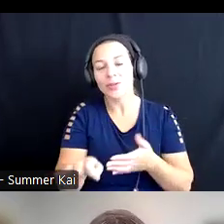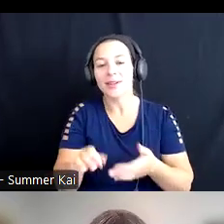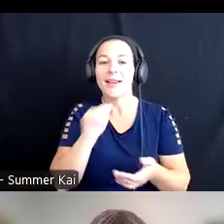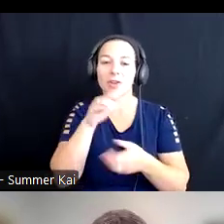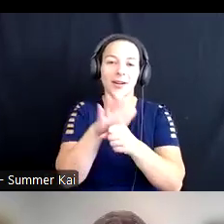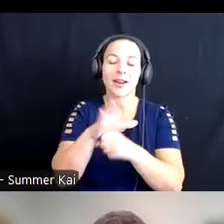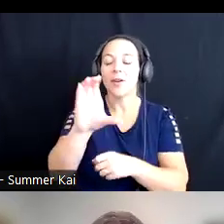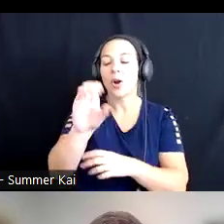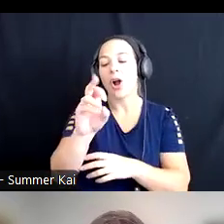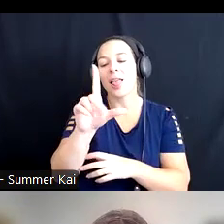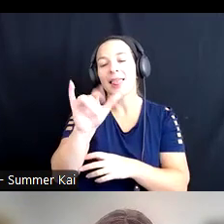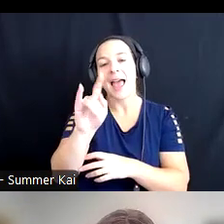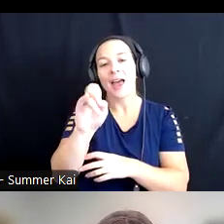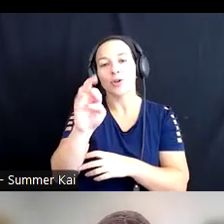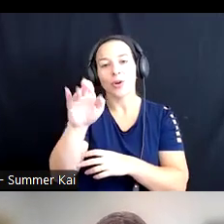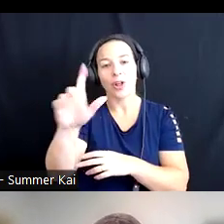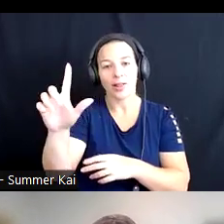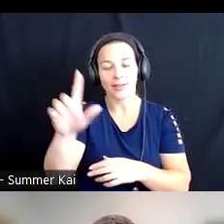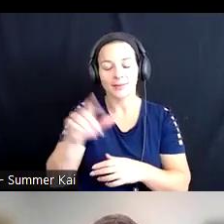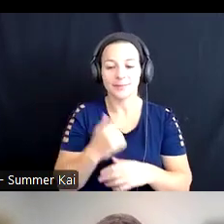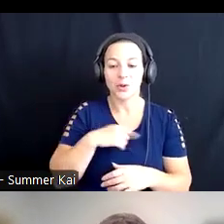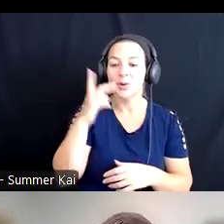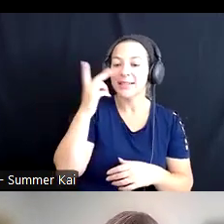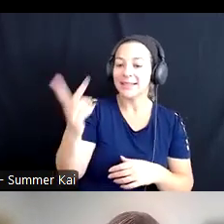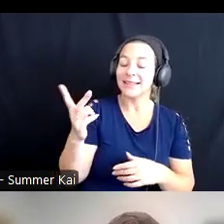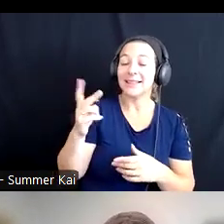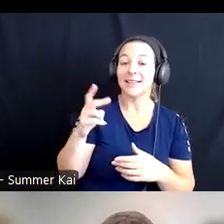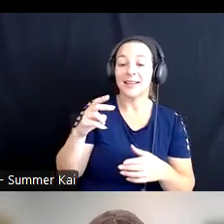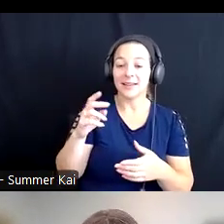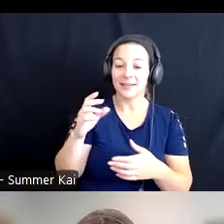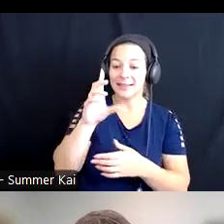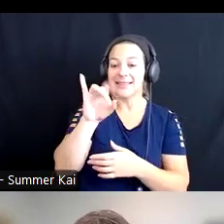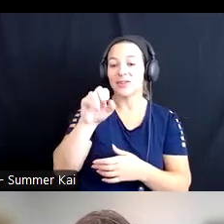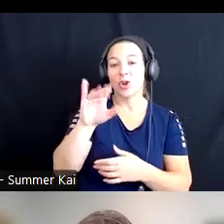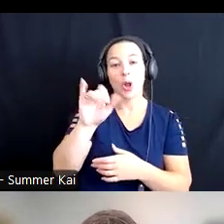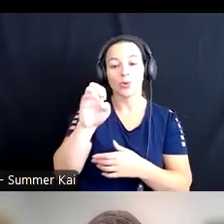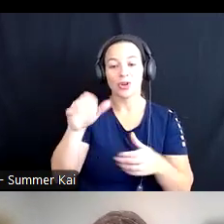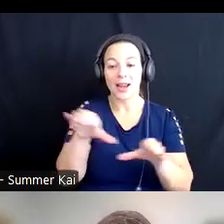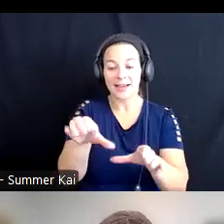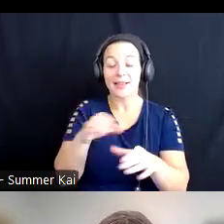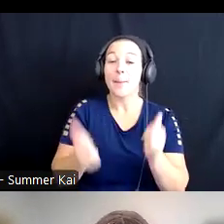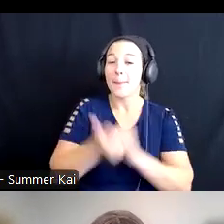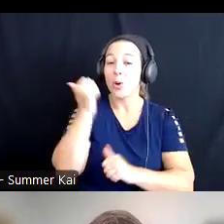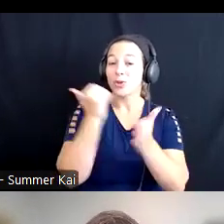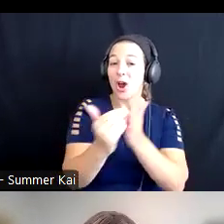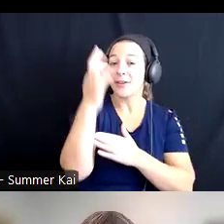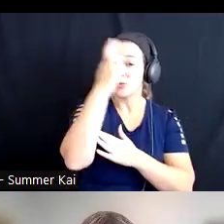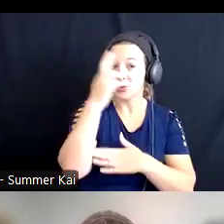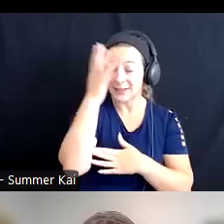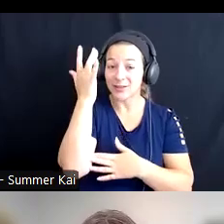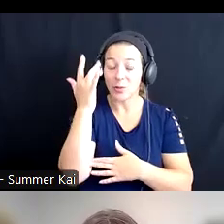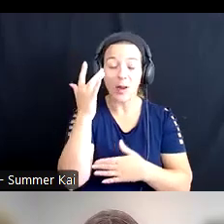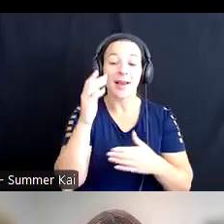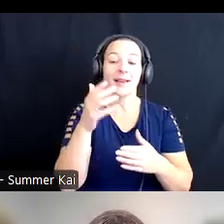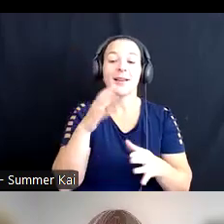We've looked at Home Mortgage Disclosure Act from California and found that the most common reason that older adults 65 and over applied for any kind of